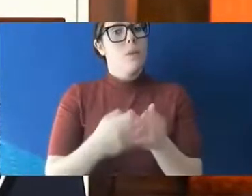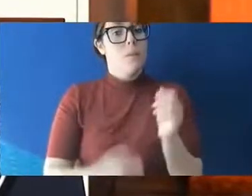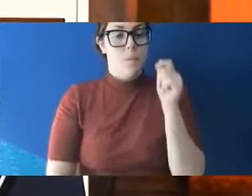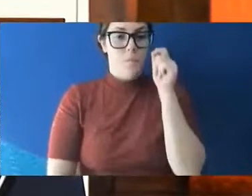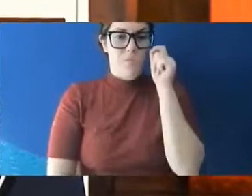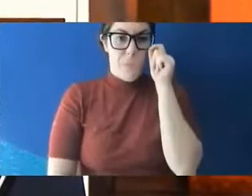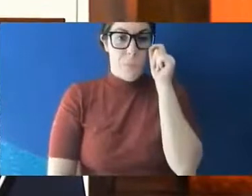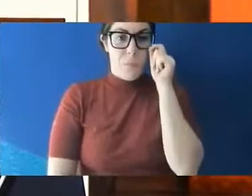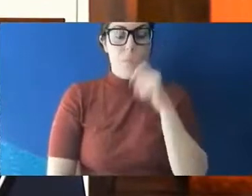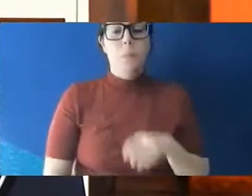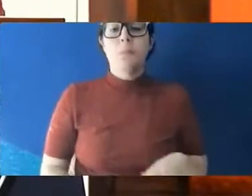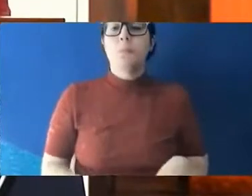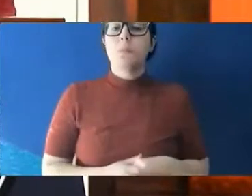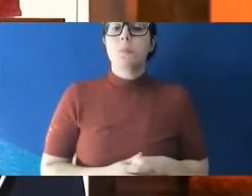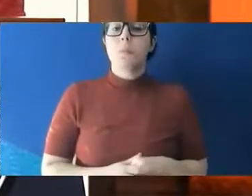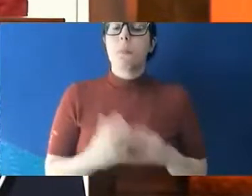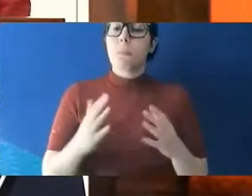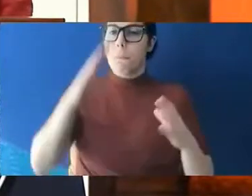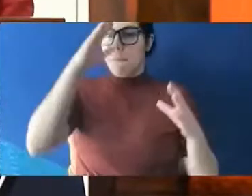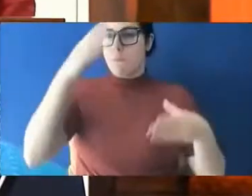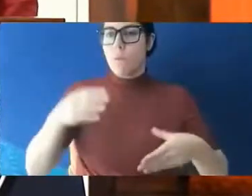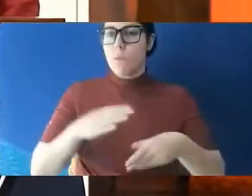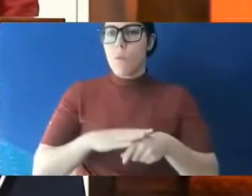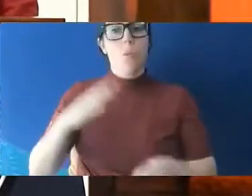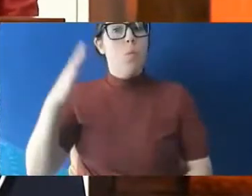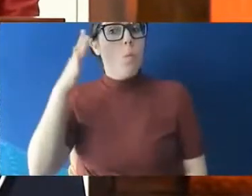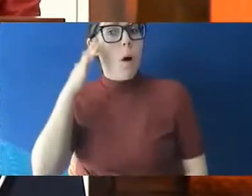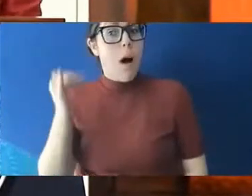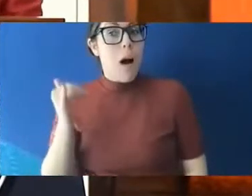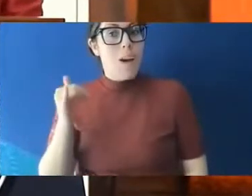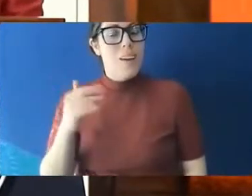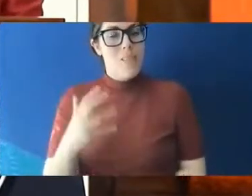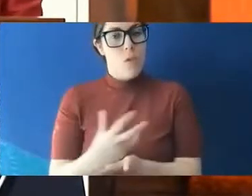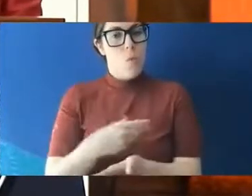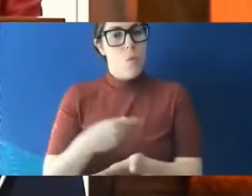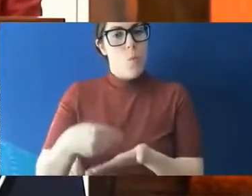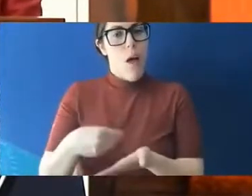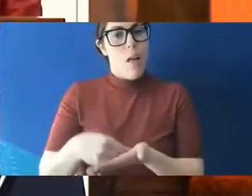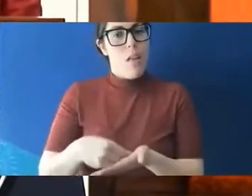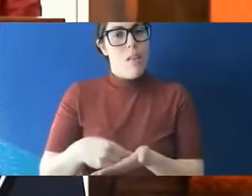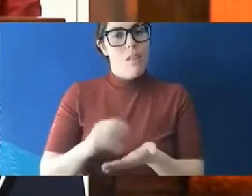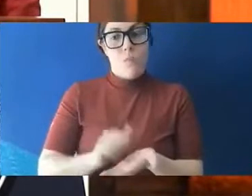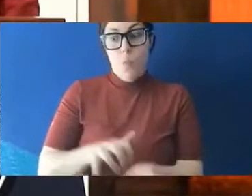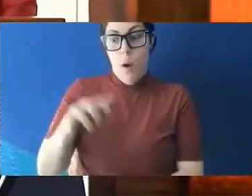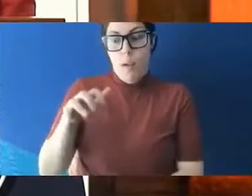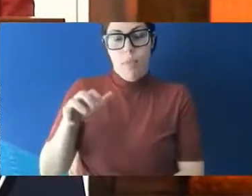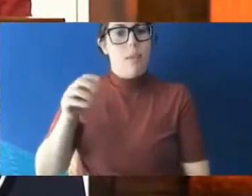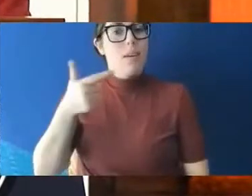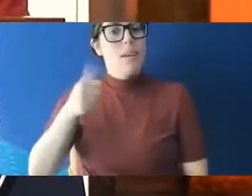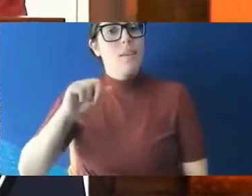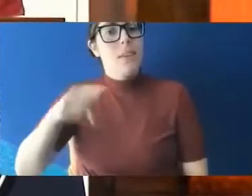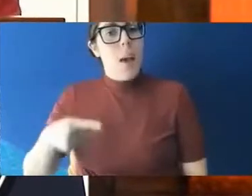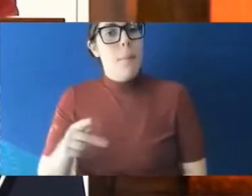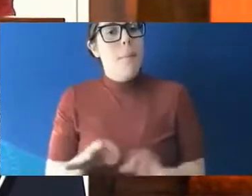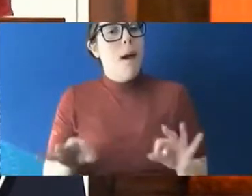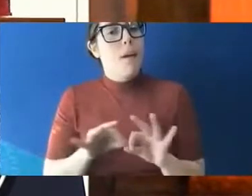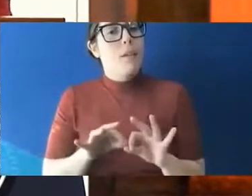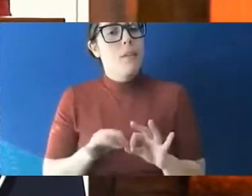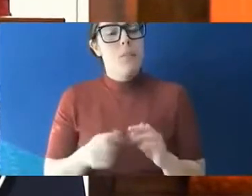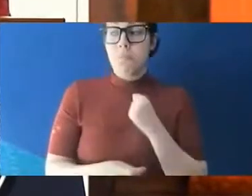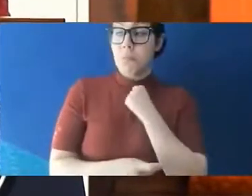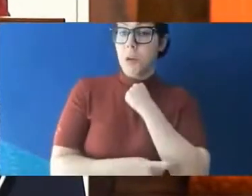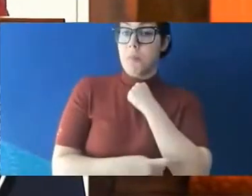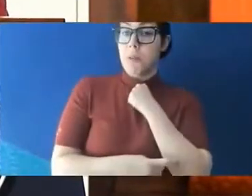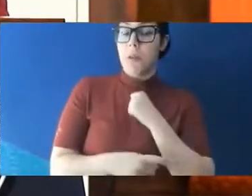To begin, let's focus on why the wealth gap matters so much. It's tempting at a